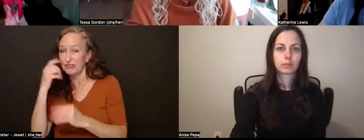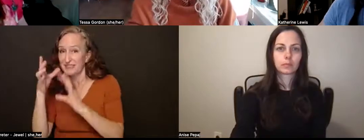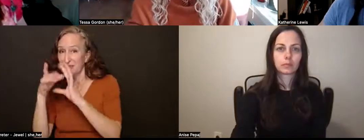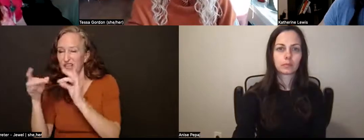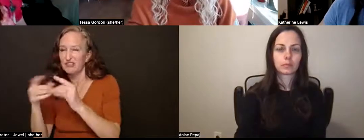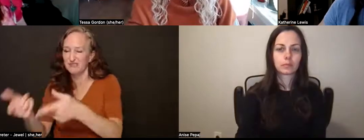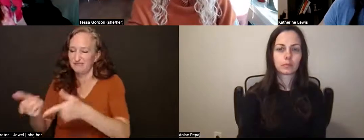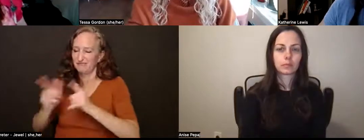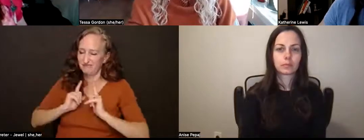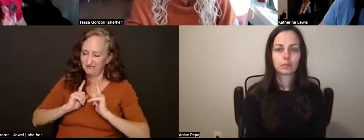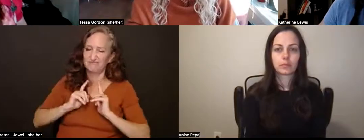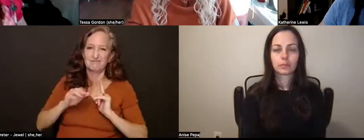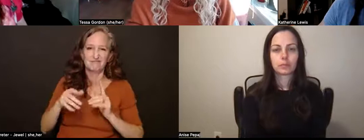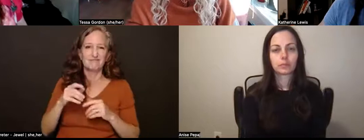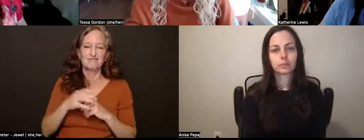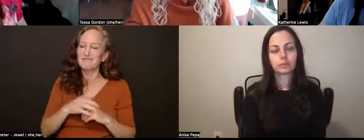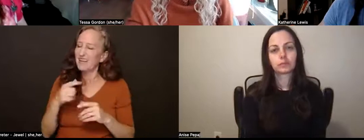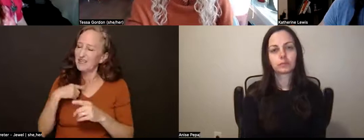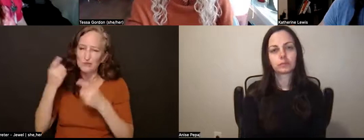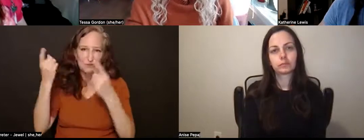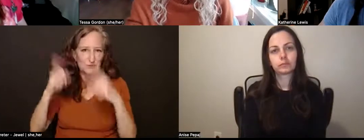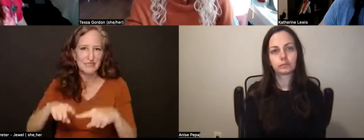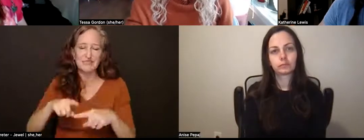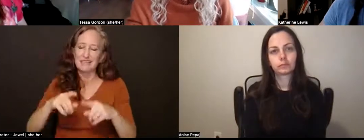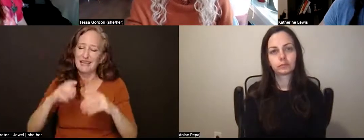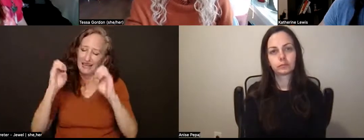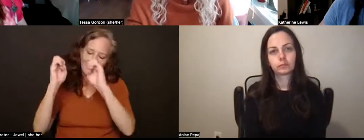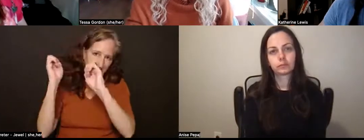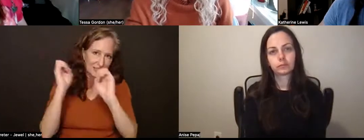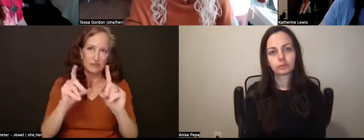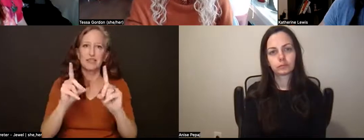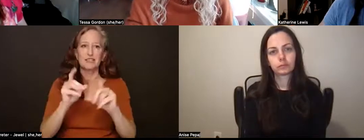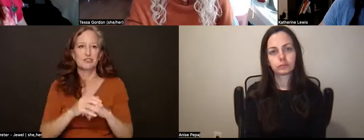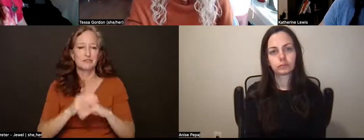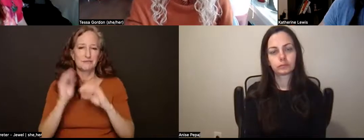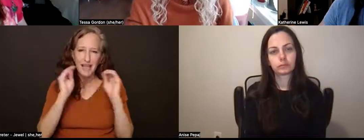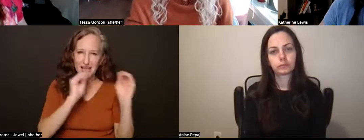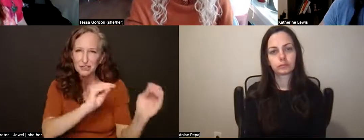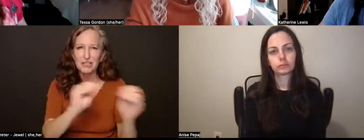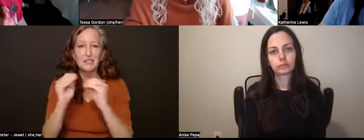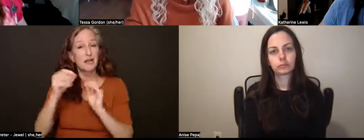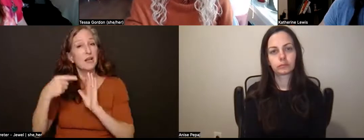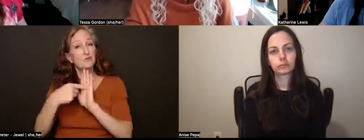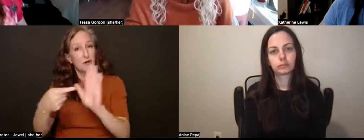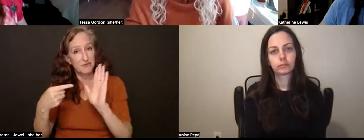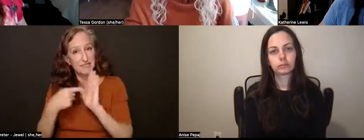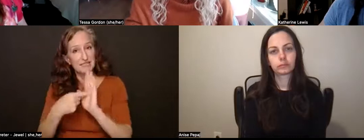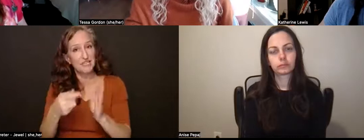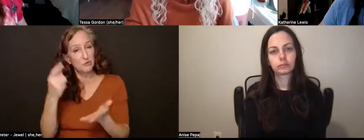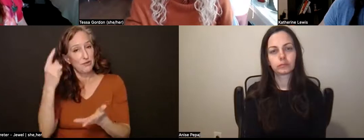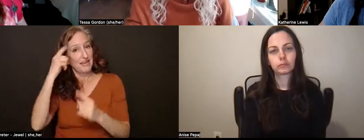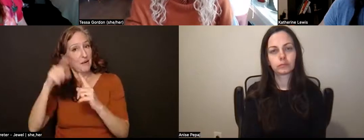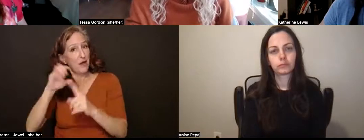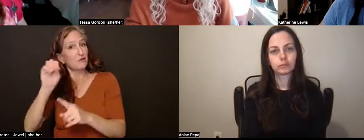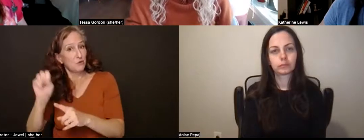me, education is, yes, the basis, and representation, and we think about that in social media. But